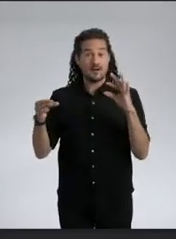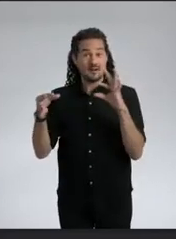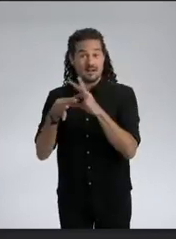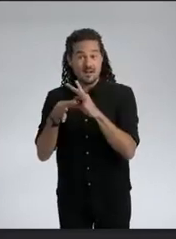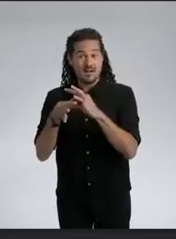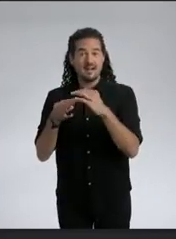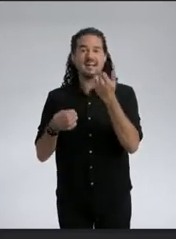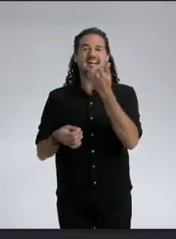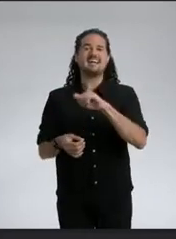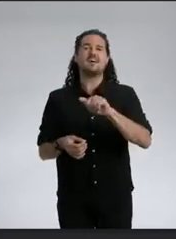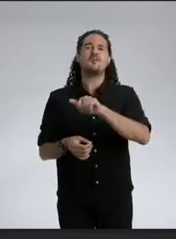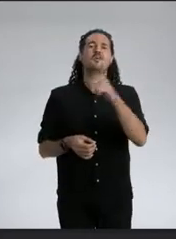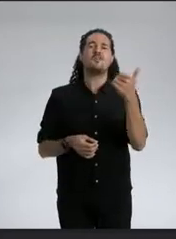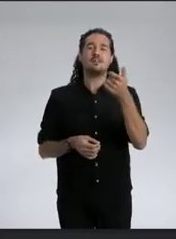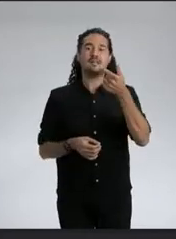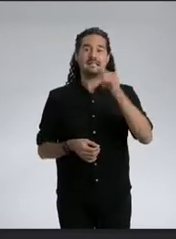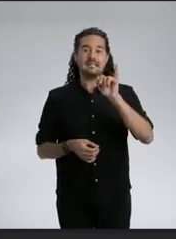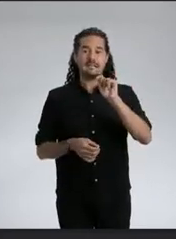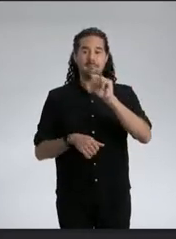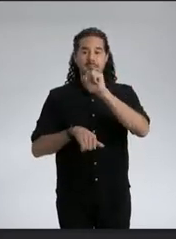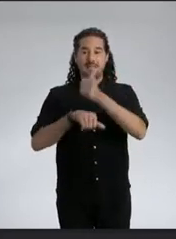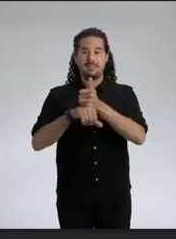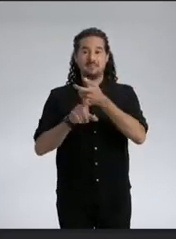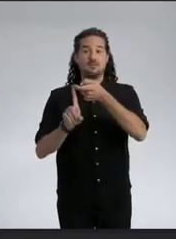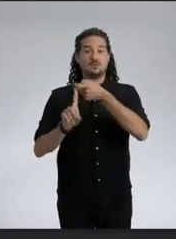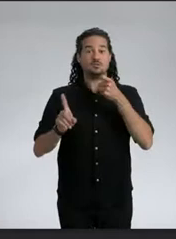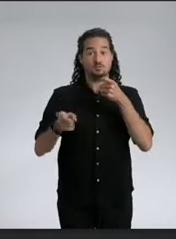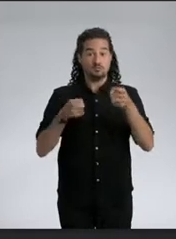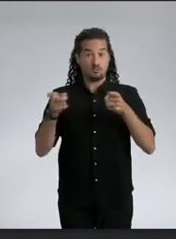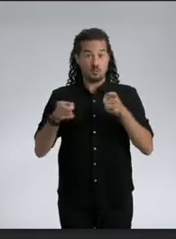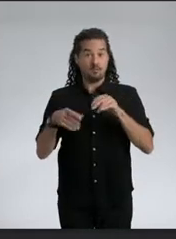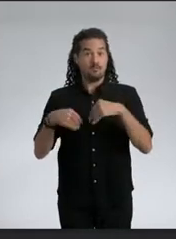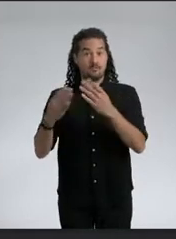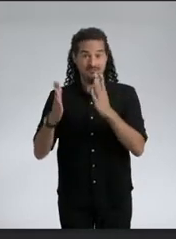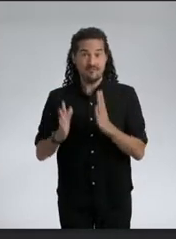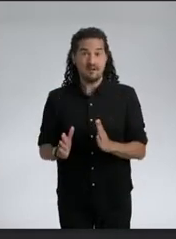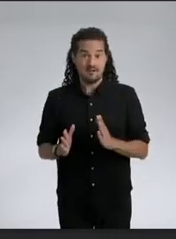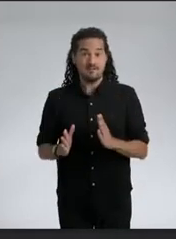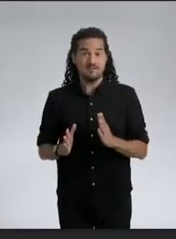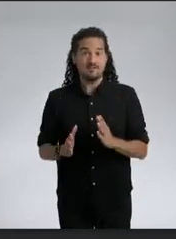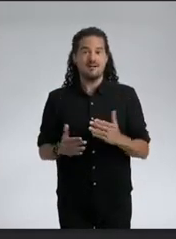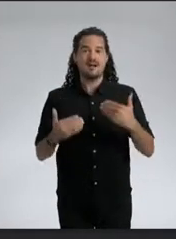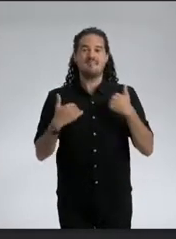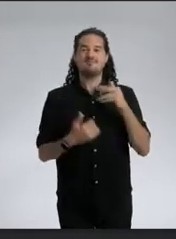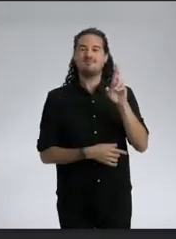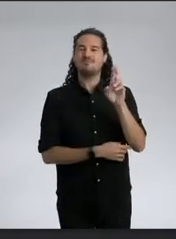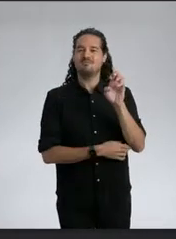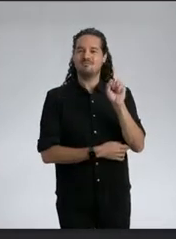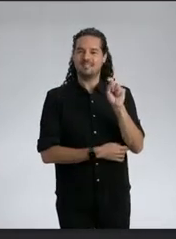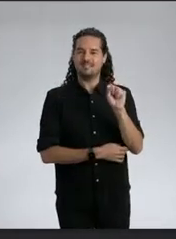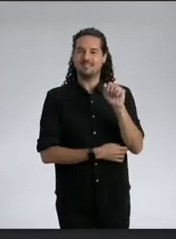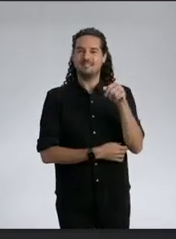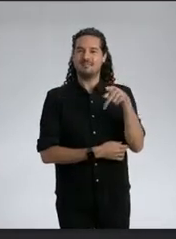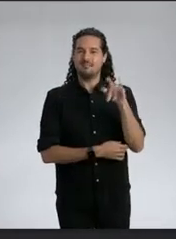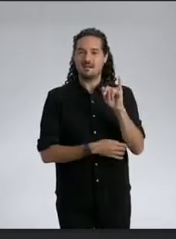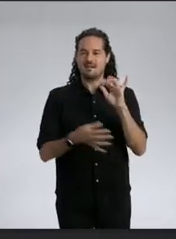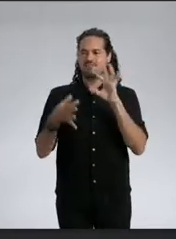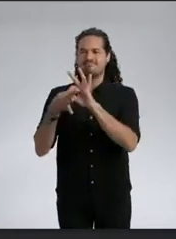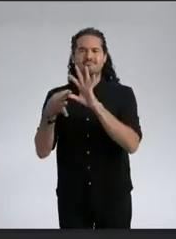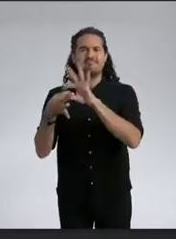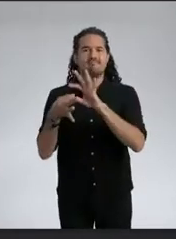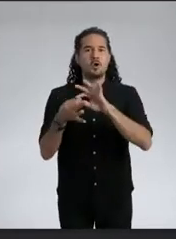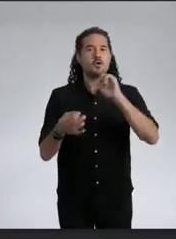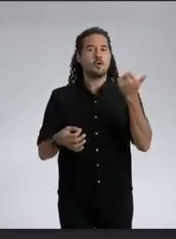control provider. It even has REST APIs to help connect to other aspects of your development process. And it's built with advanced security